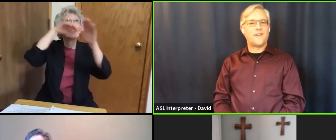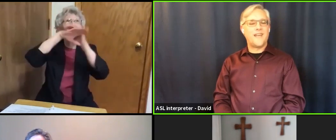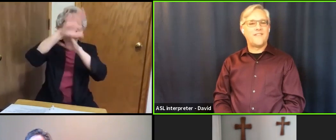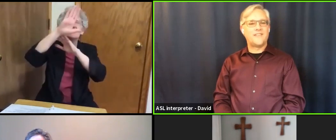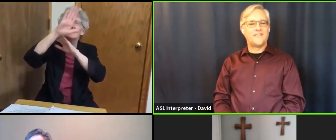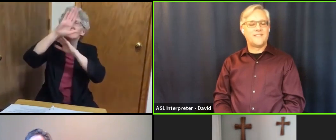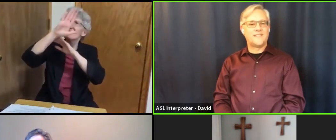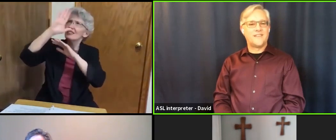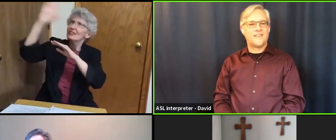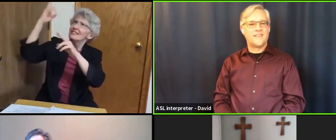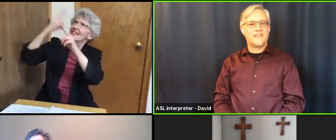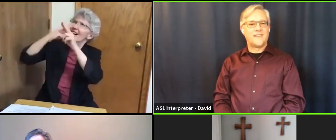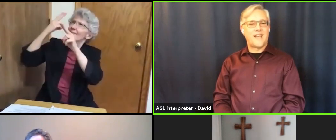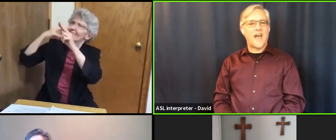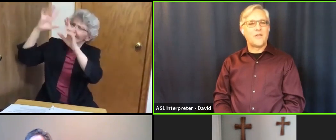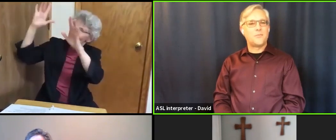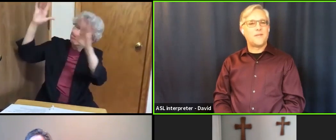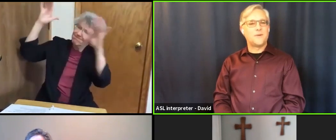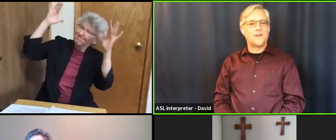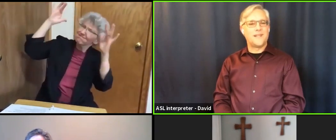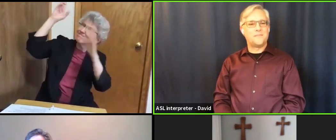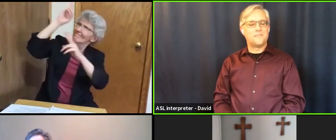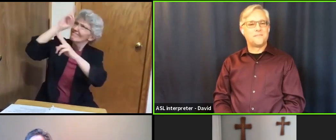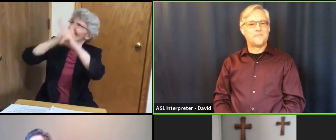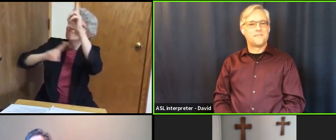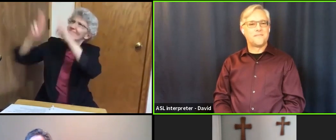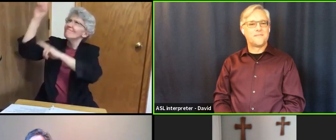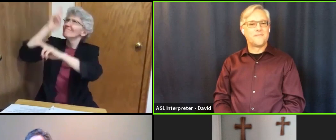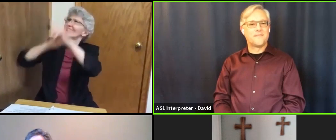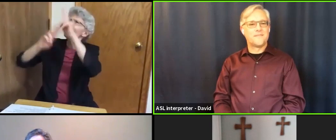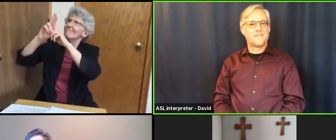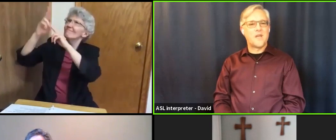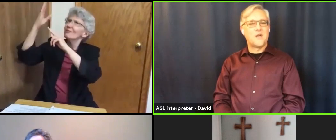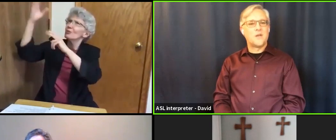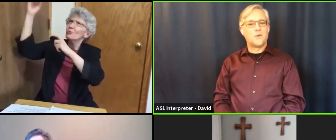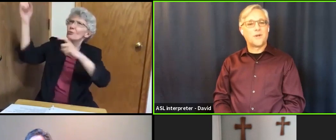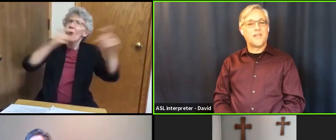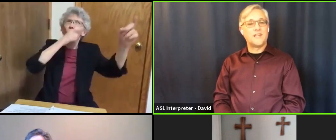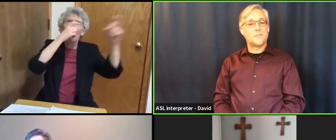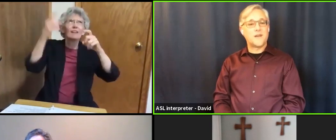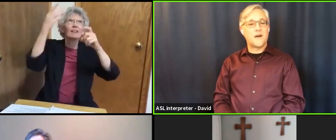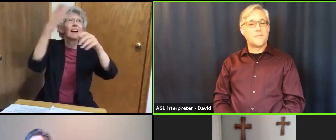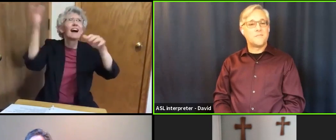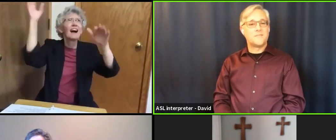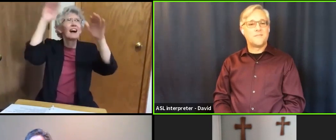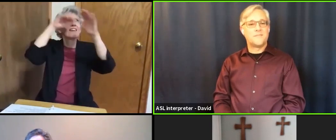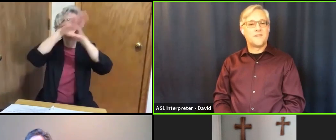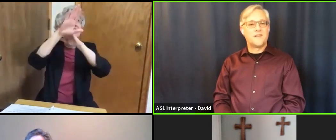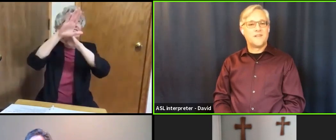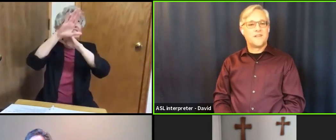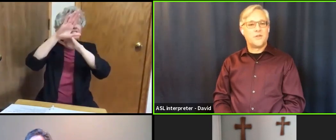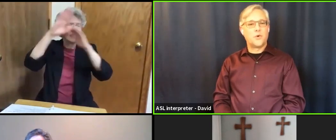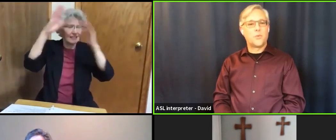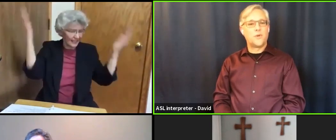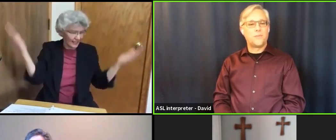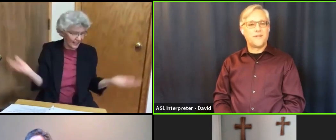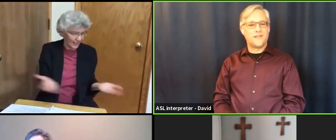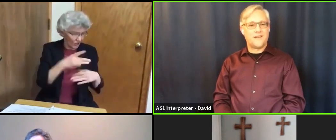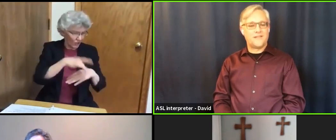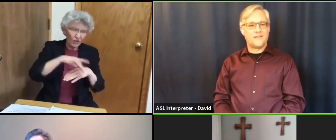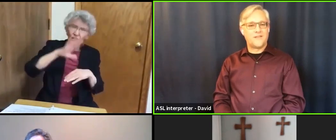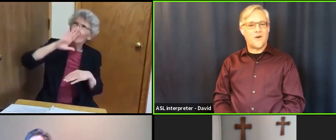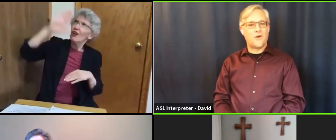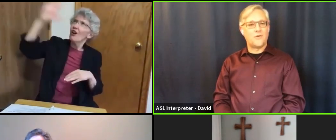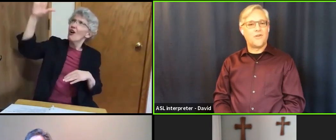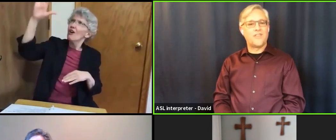Our Father in heaven, hallowed be your name. Your kingdom come, your will be